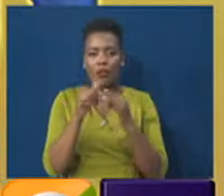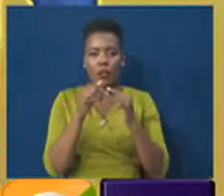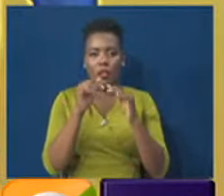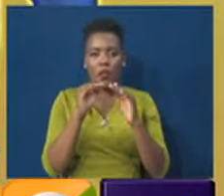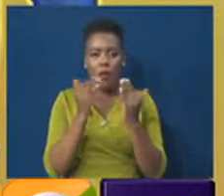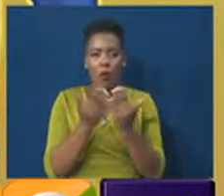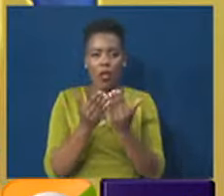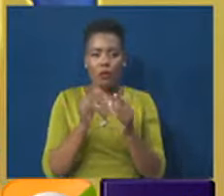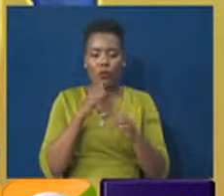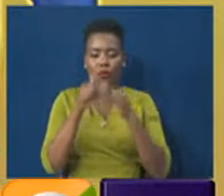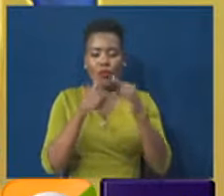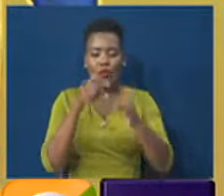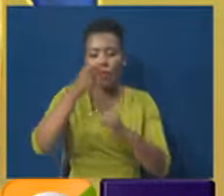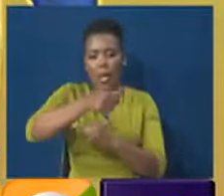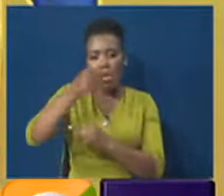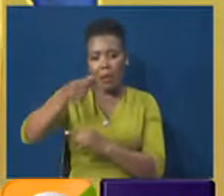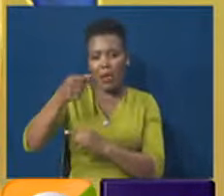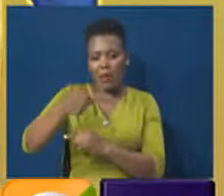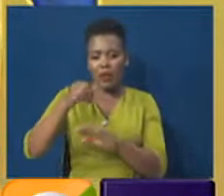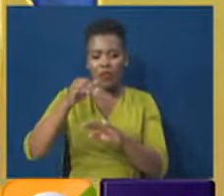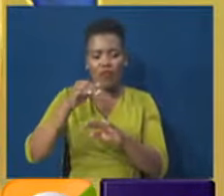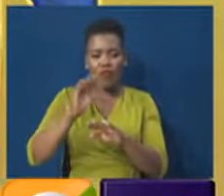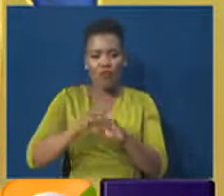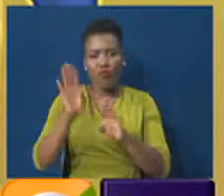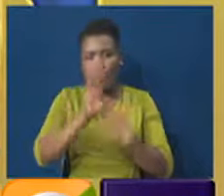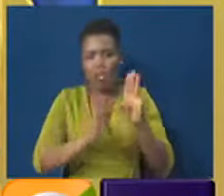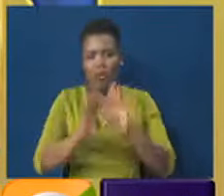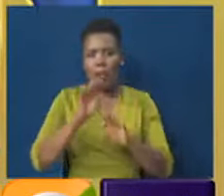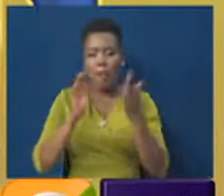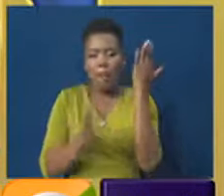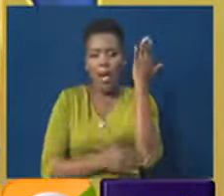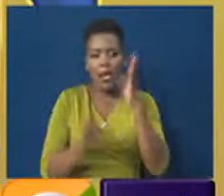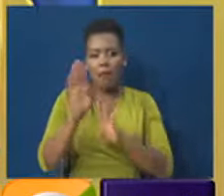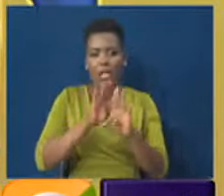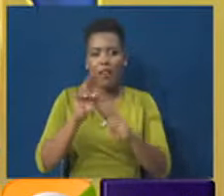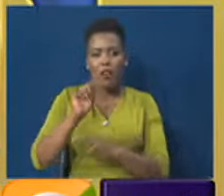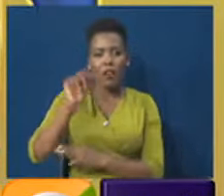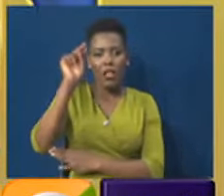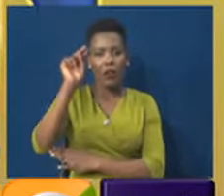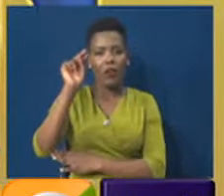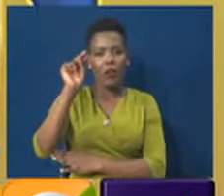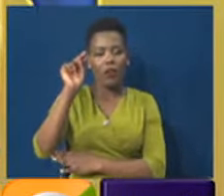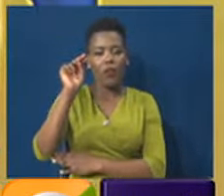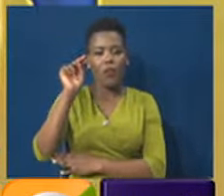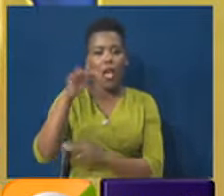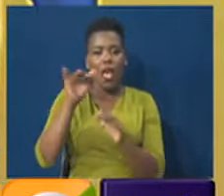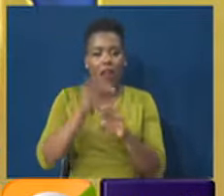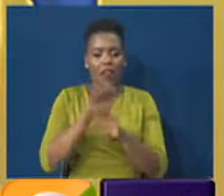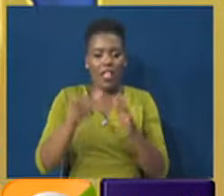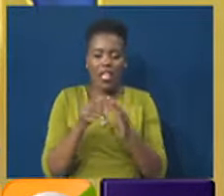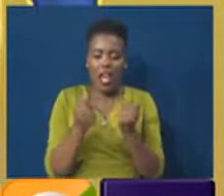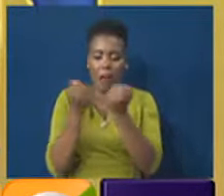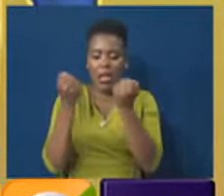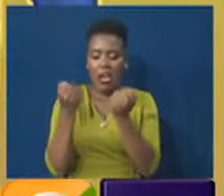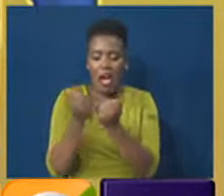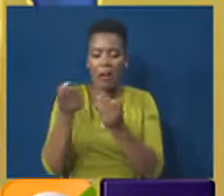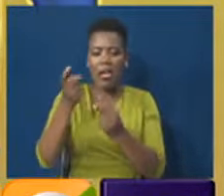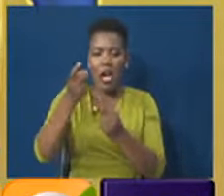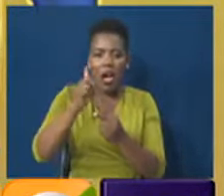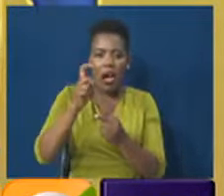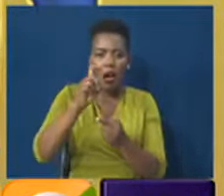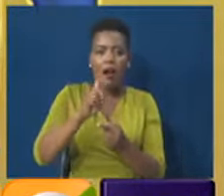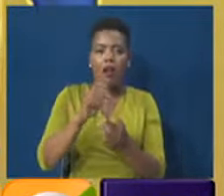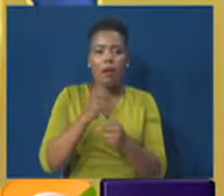the unfair practices of the north. And all these things that you mentioned, the whole thing of a fair